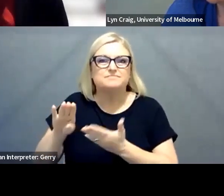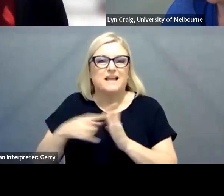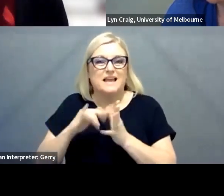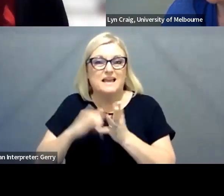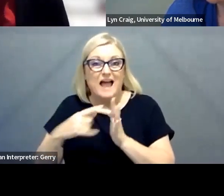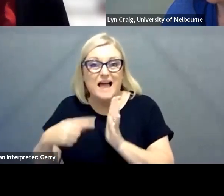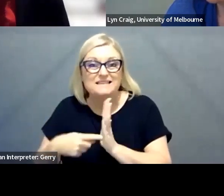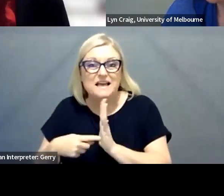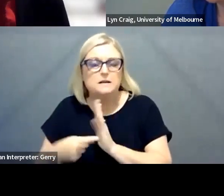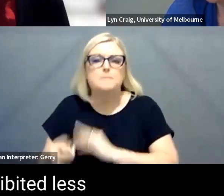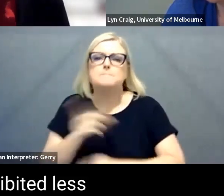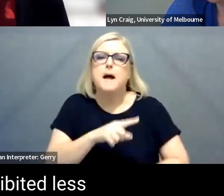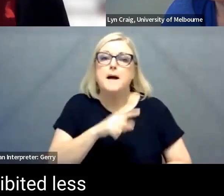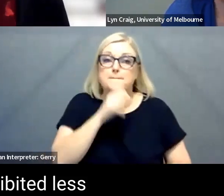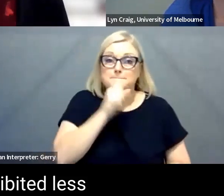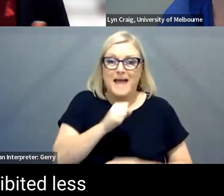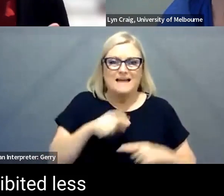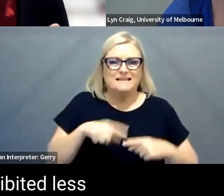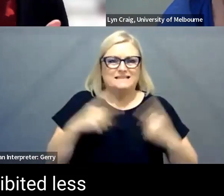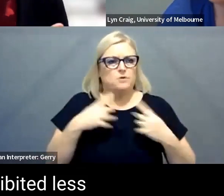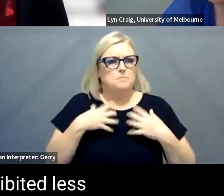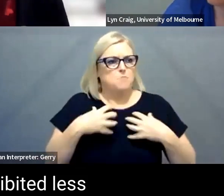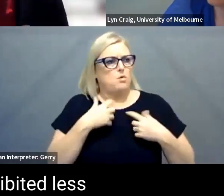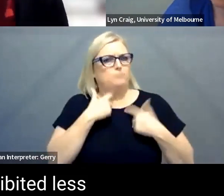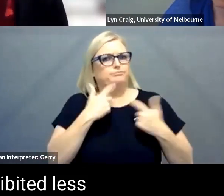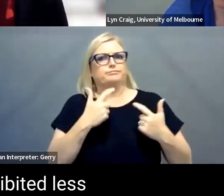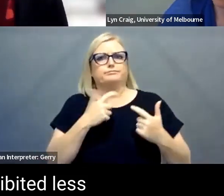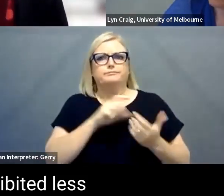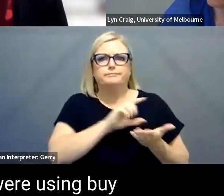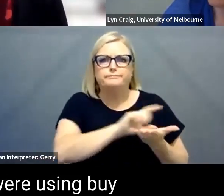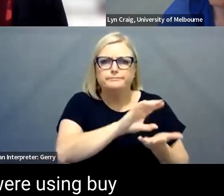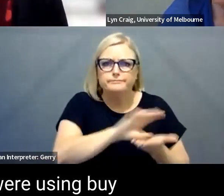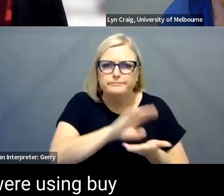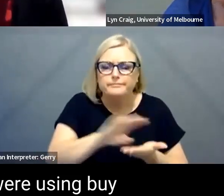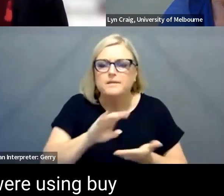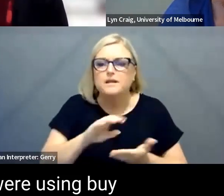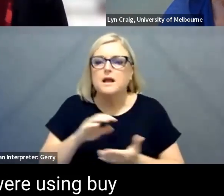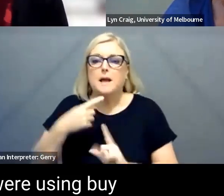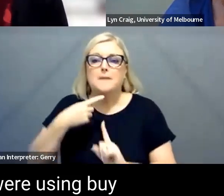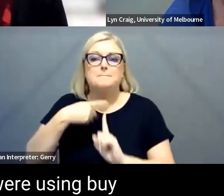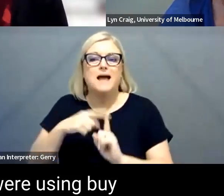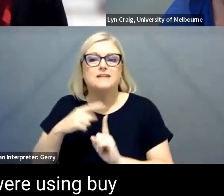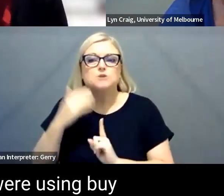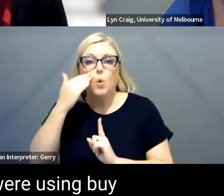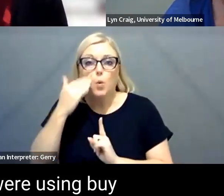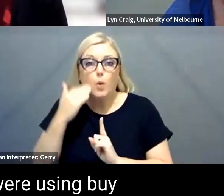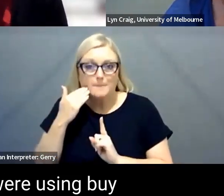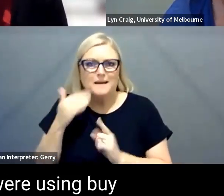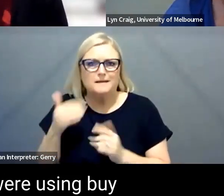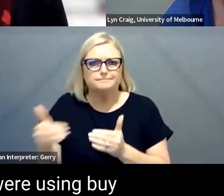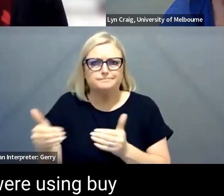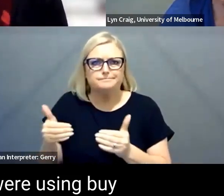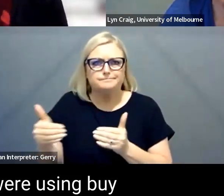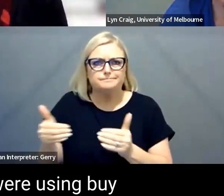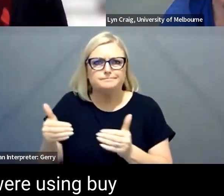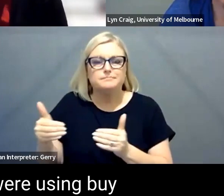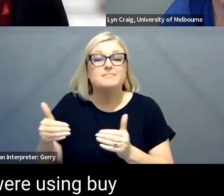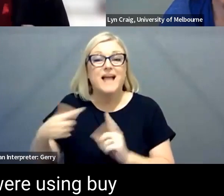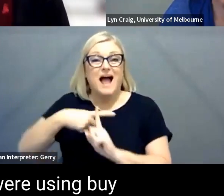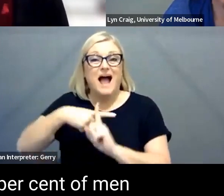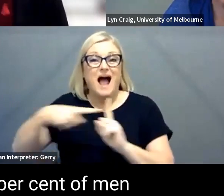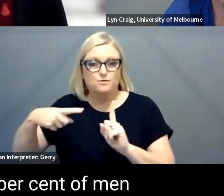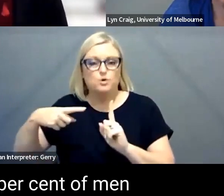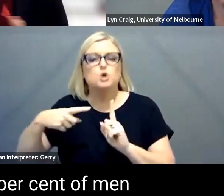same age. They also exhibited less spending restraint, and almost half were using buy now, pay later